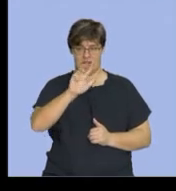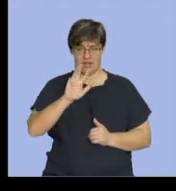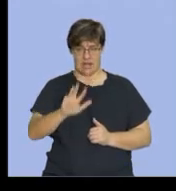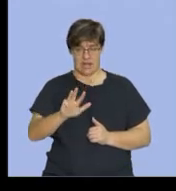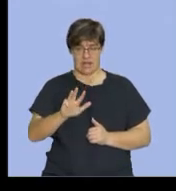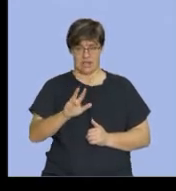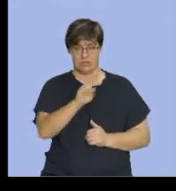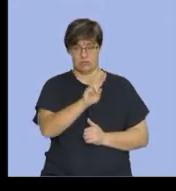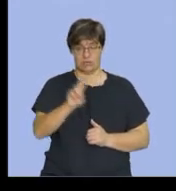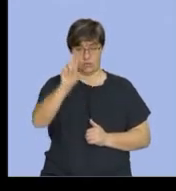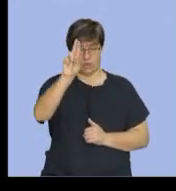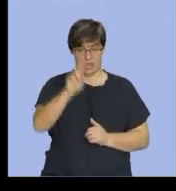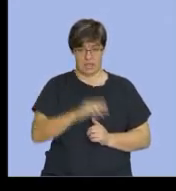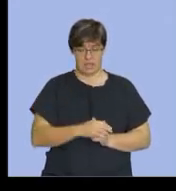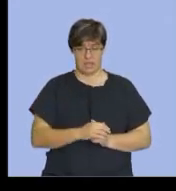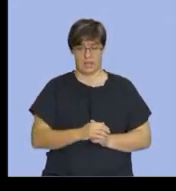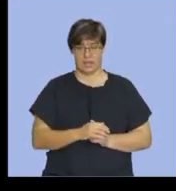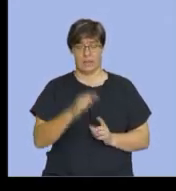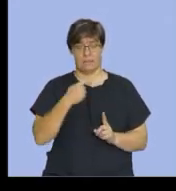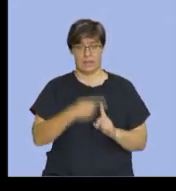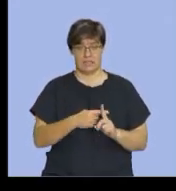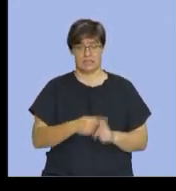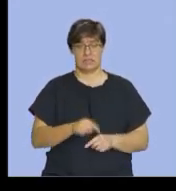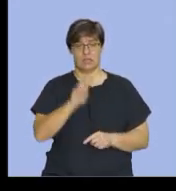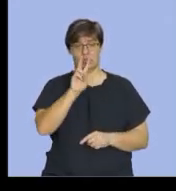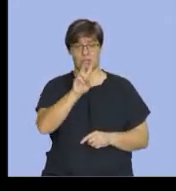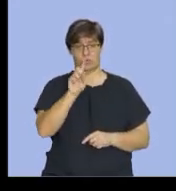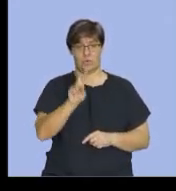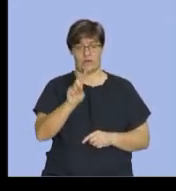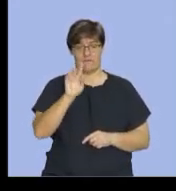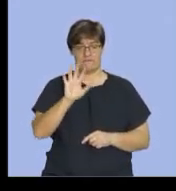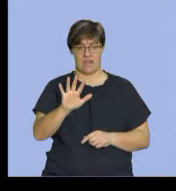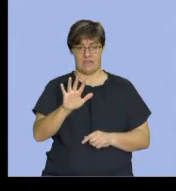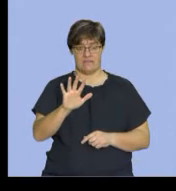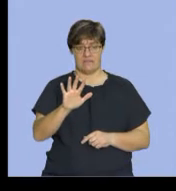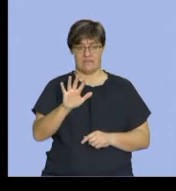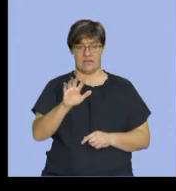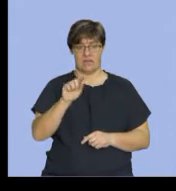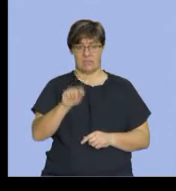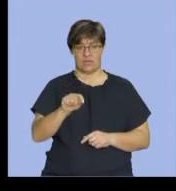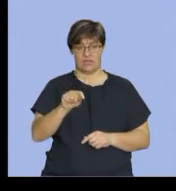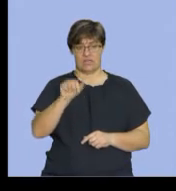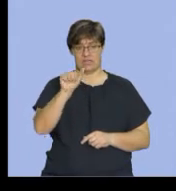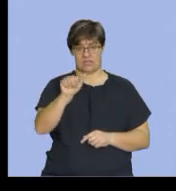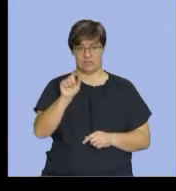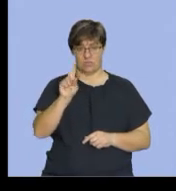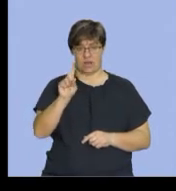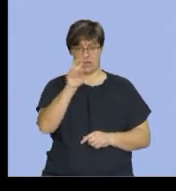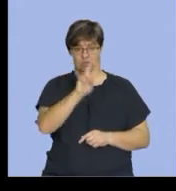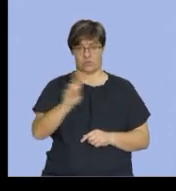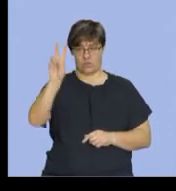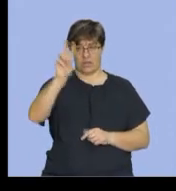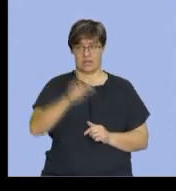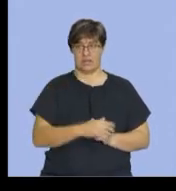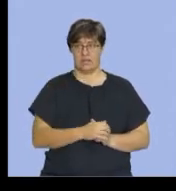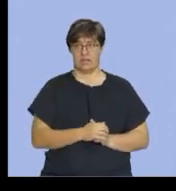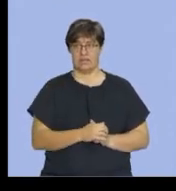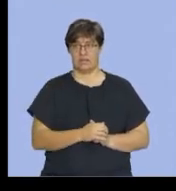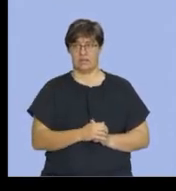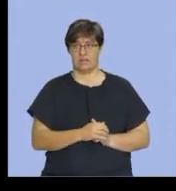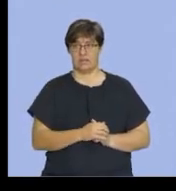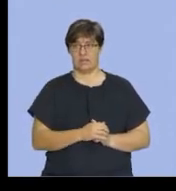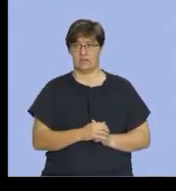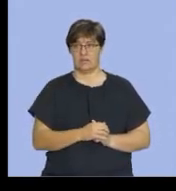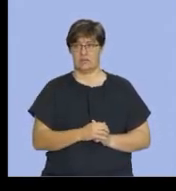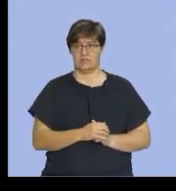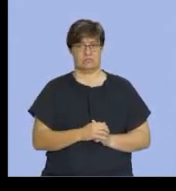163.79 squared plus 215.61 squared. there,